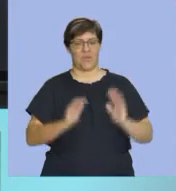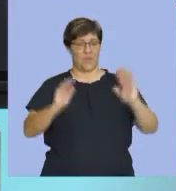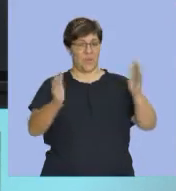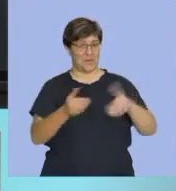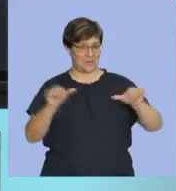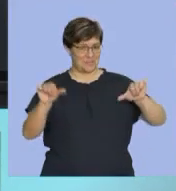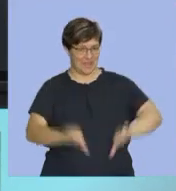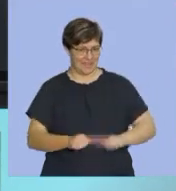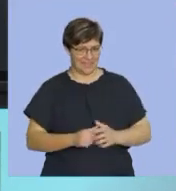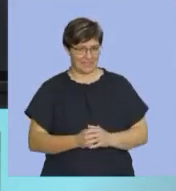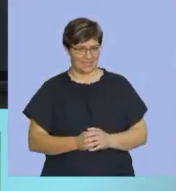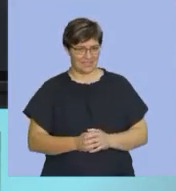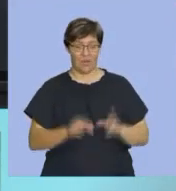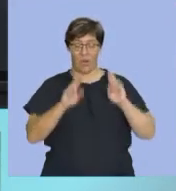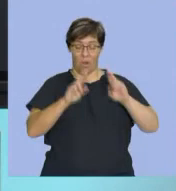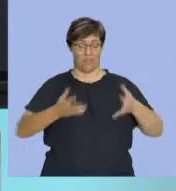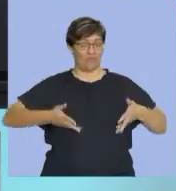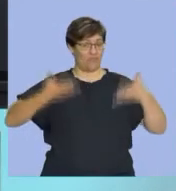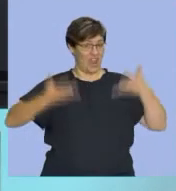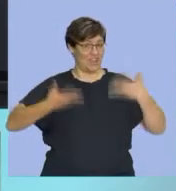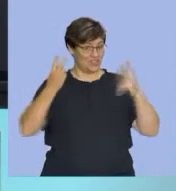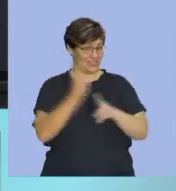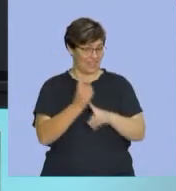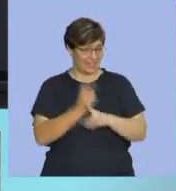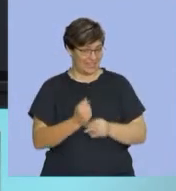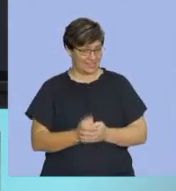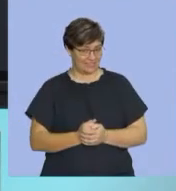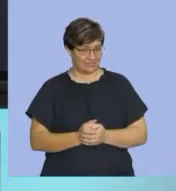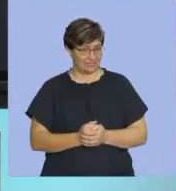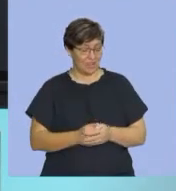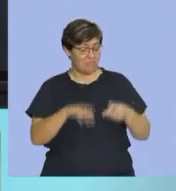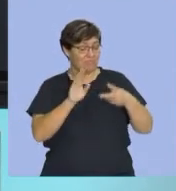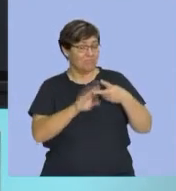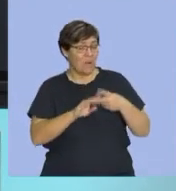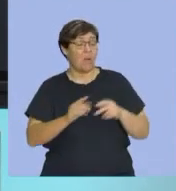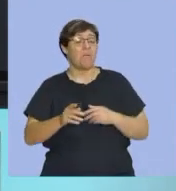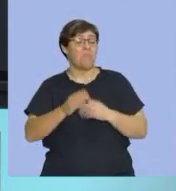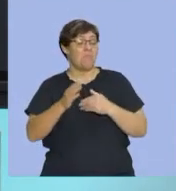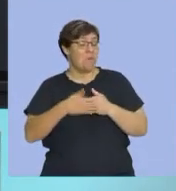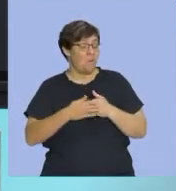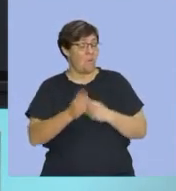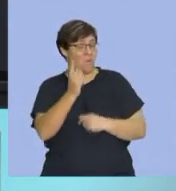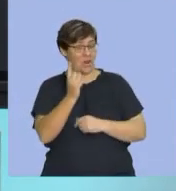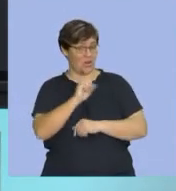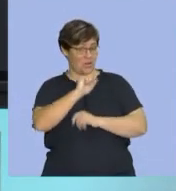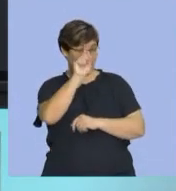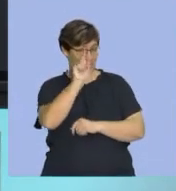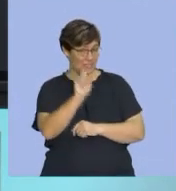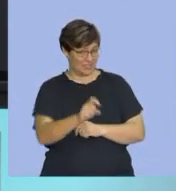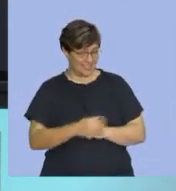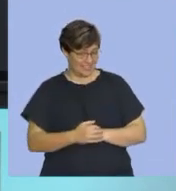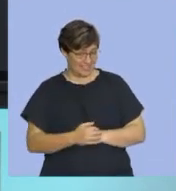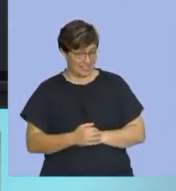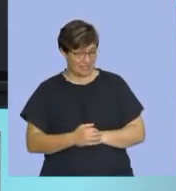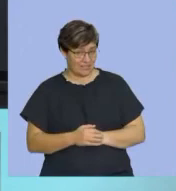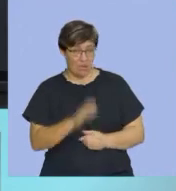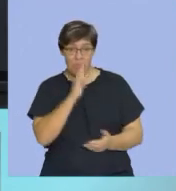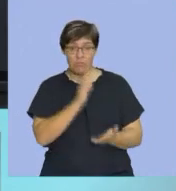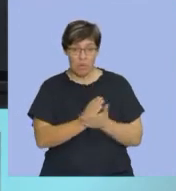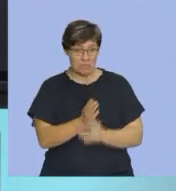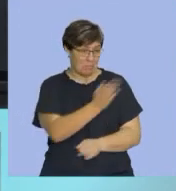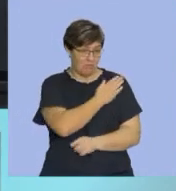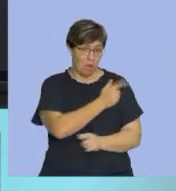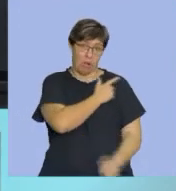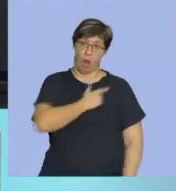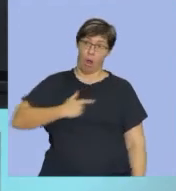Welcome back. I hope you're refreshed. We're going to do one more question, okay? And I promise it's not as long as the